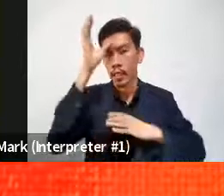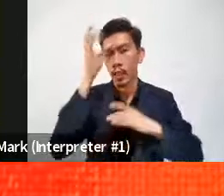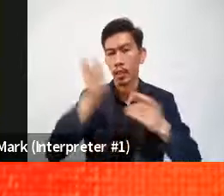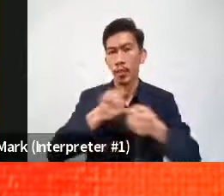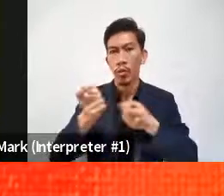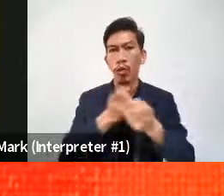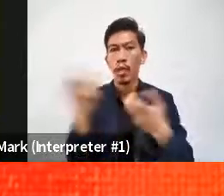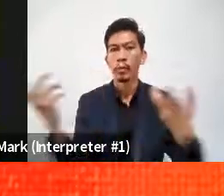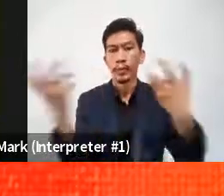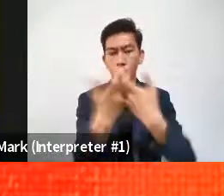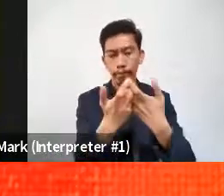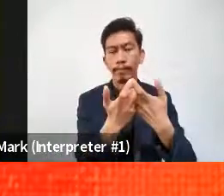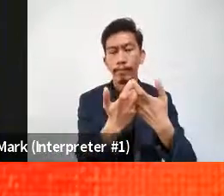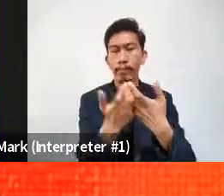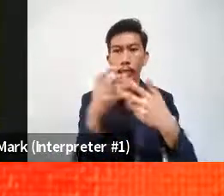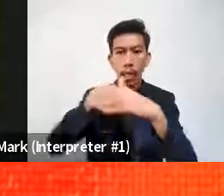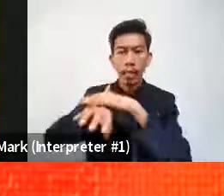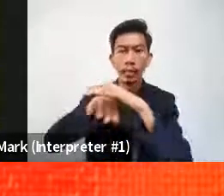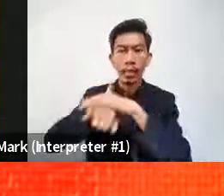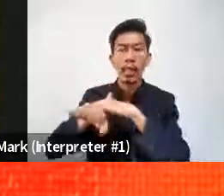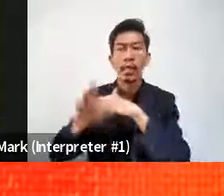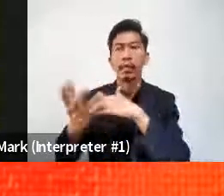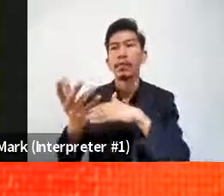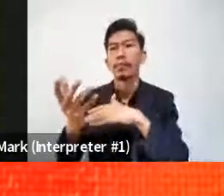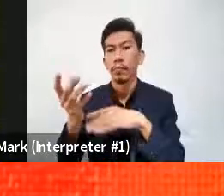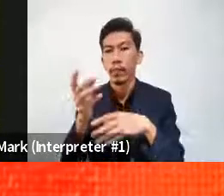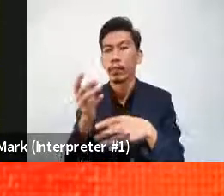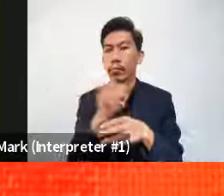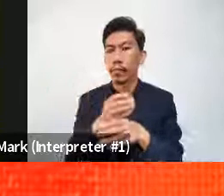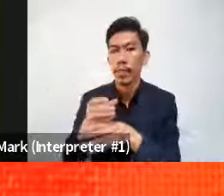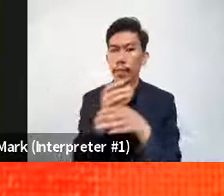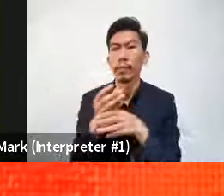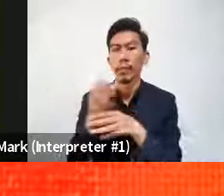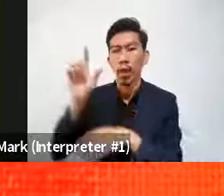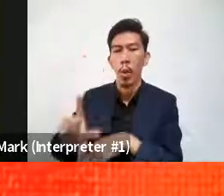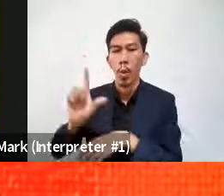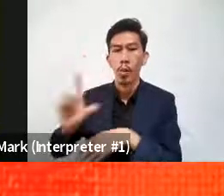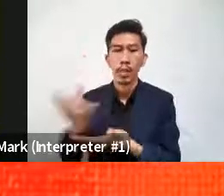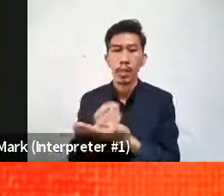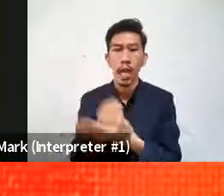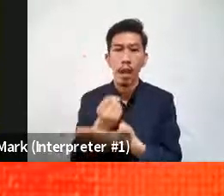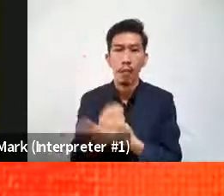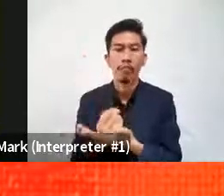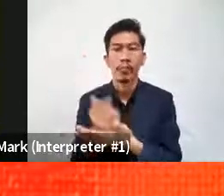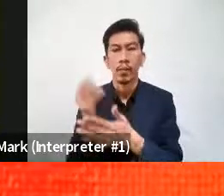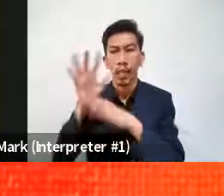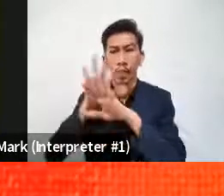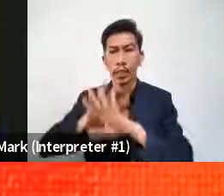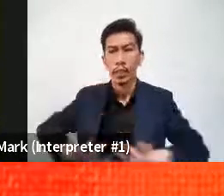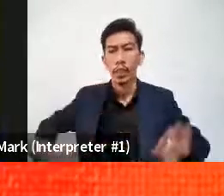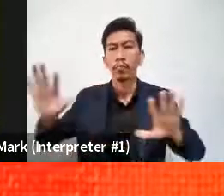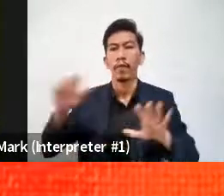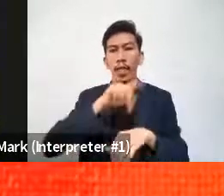to affordable treatment in low and middle income ASEAN countries. The Philippines was one of the ASEAN countries